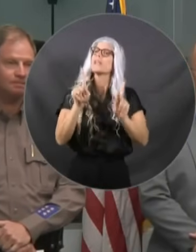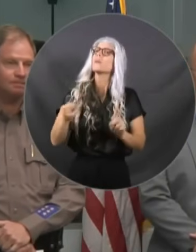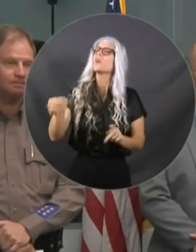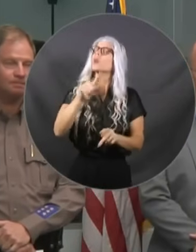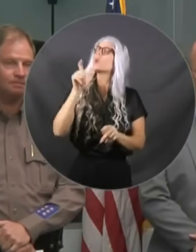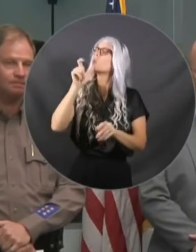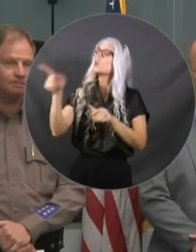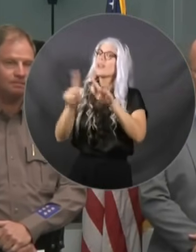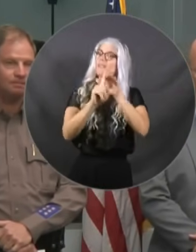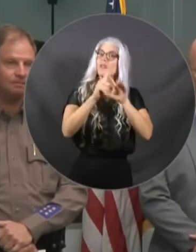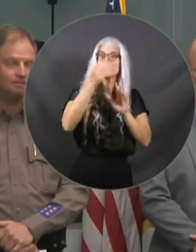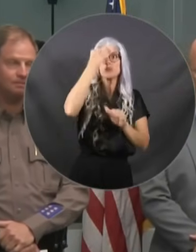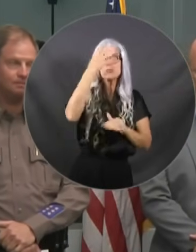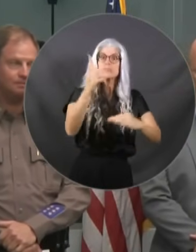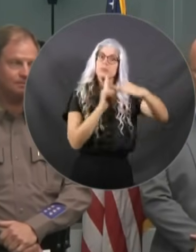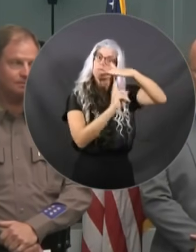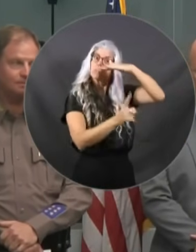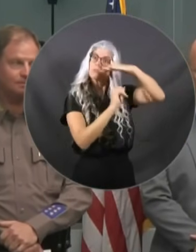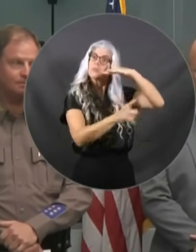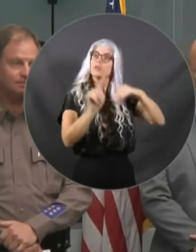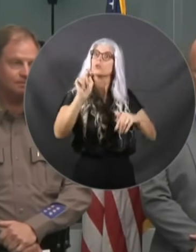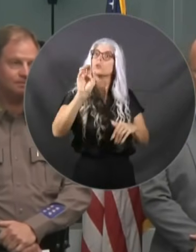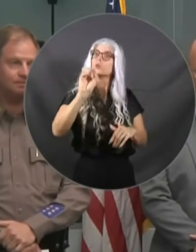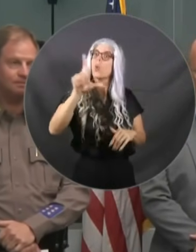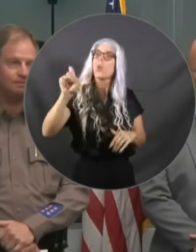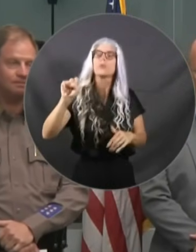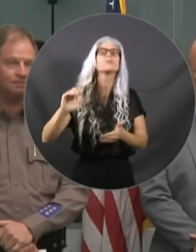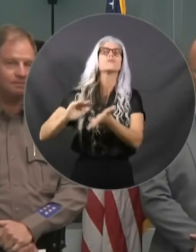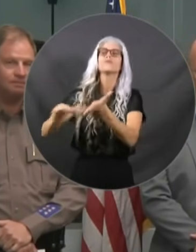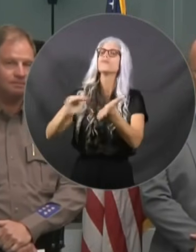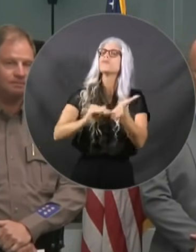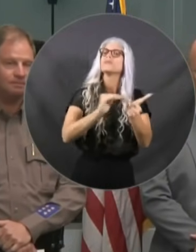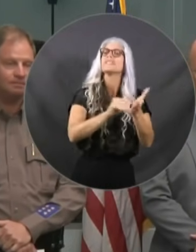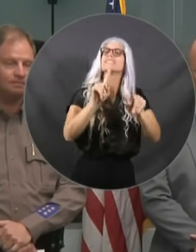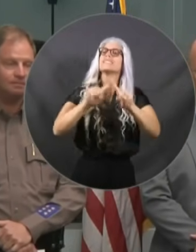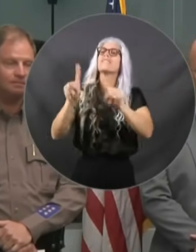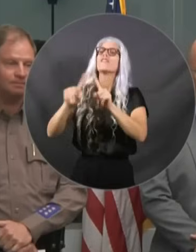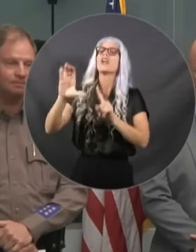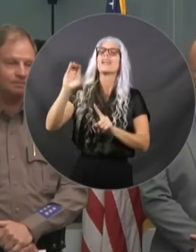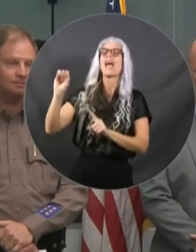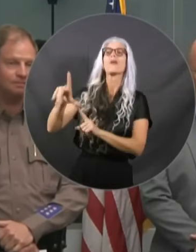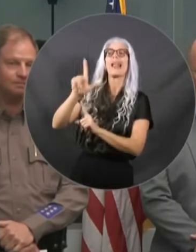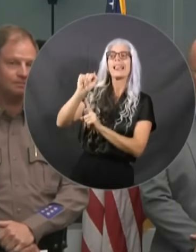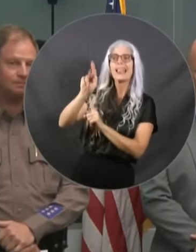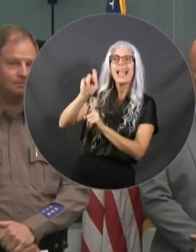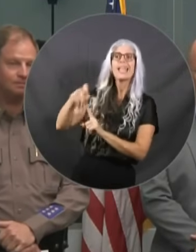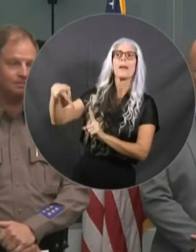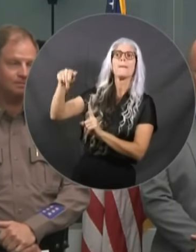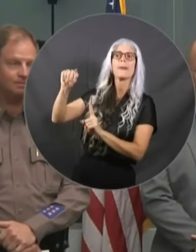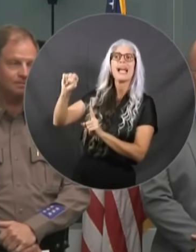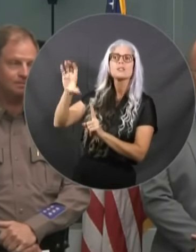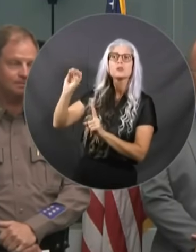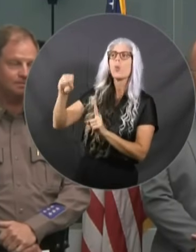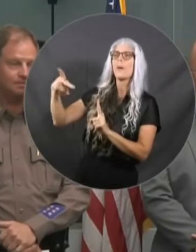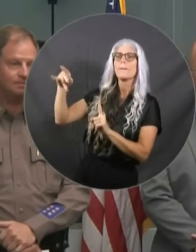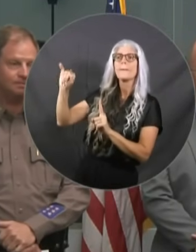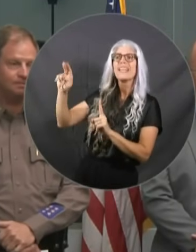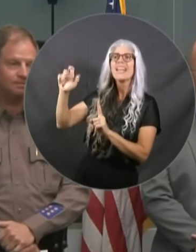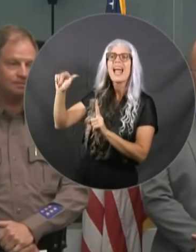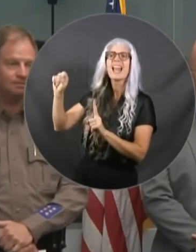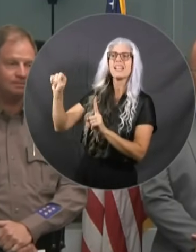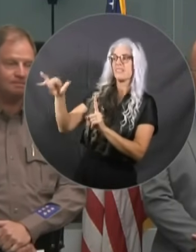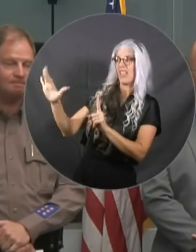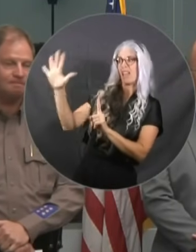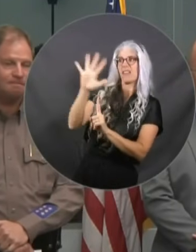Citrus, Hernando, Hillsborough, Lake, Pasco, Pinellas, and Sumter County. That started at 4 a.m. this morning. That will continue until this event